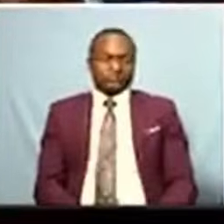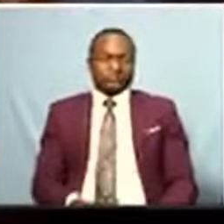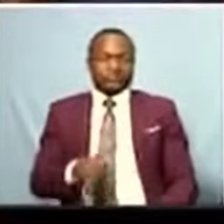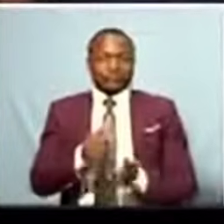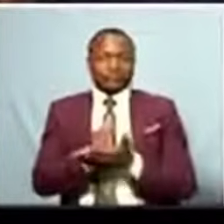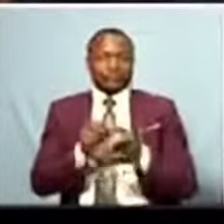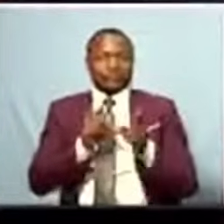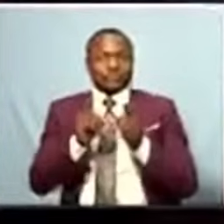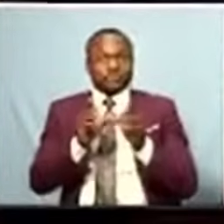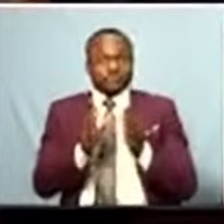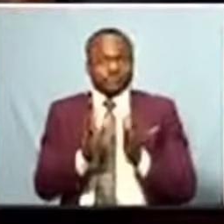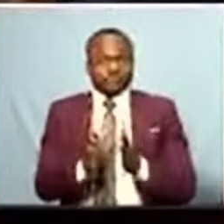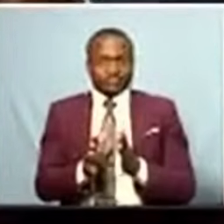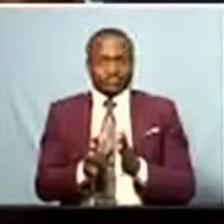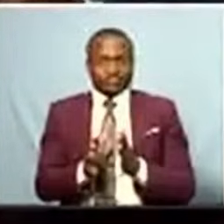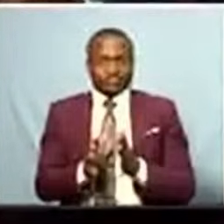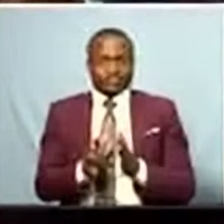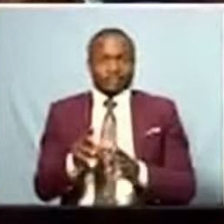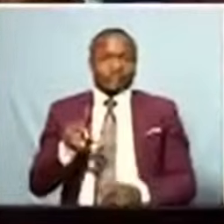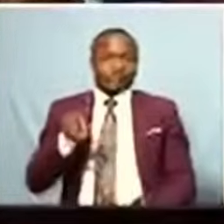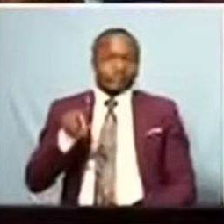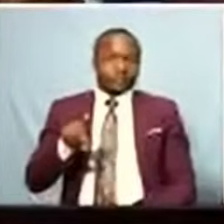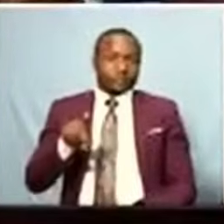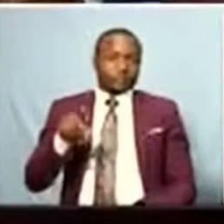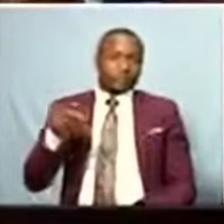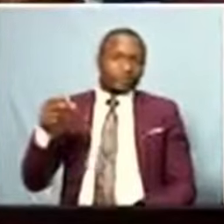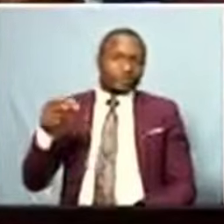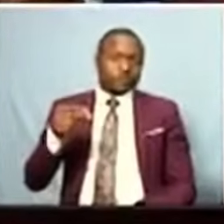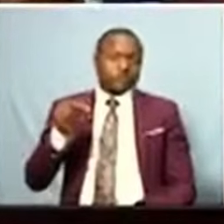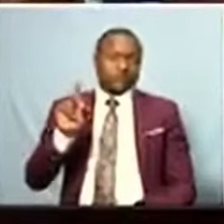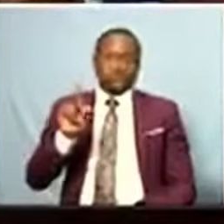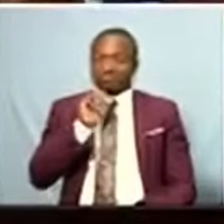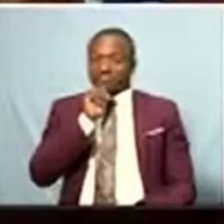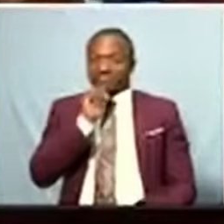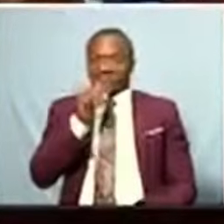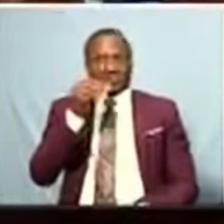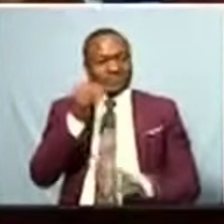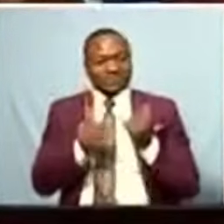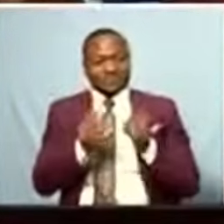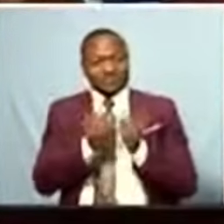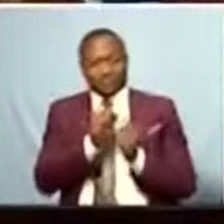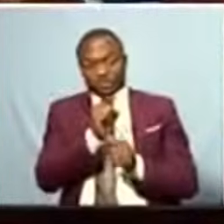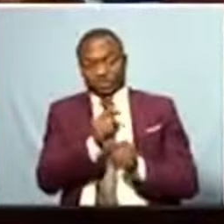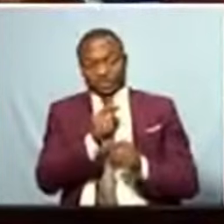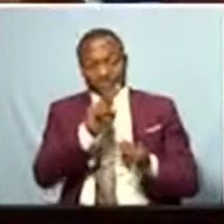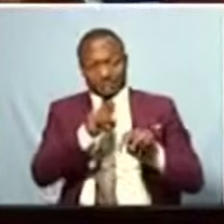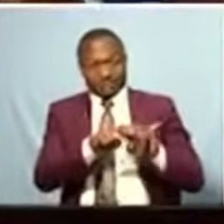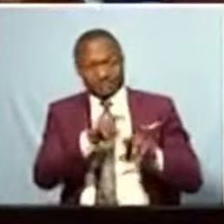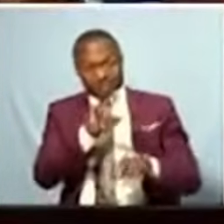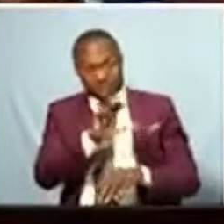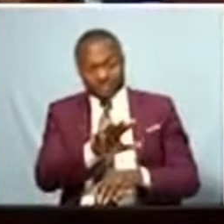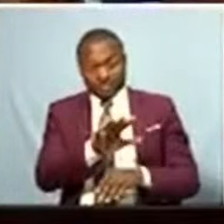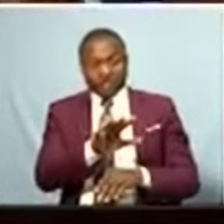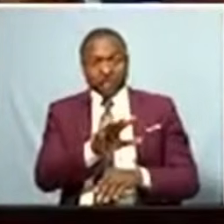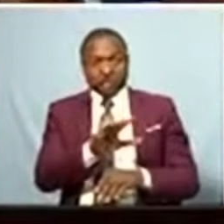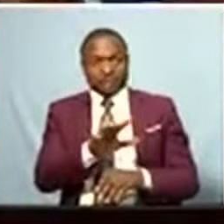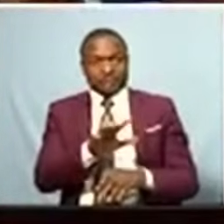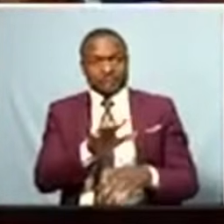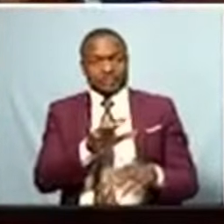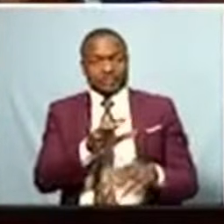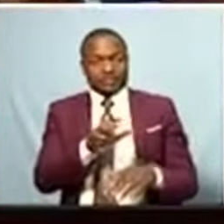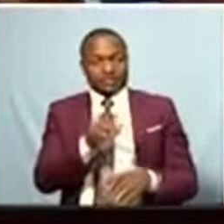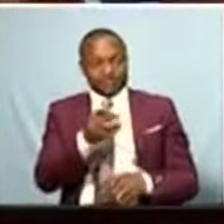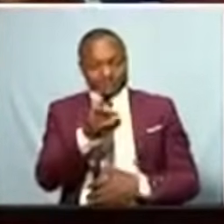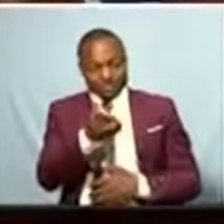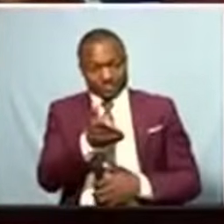Assistant Director. PhD, you can sit. We are not done with you. Sit there. The one next to you,